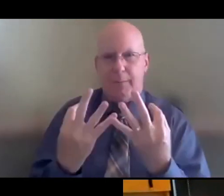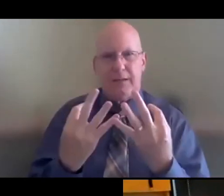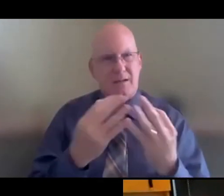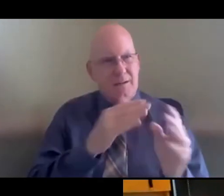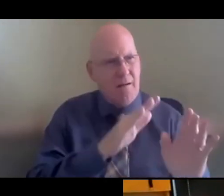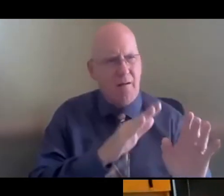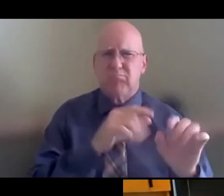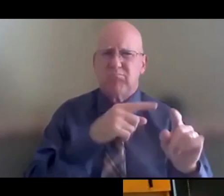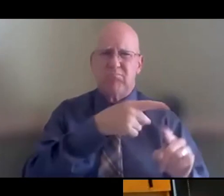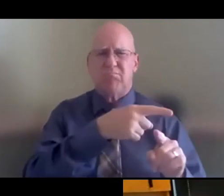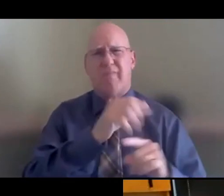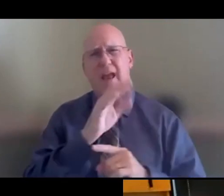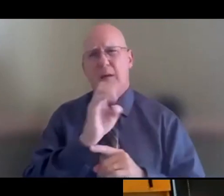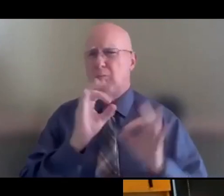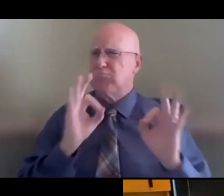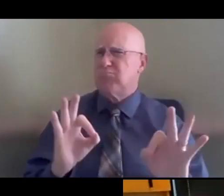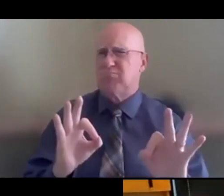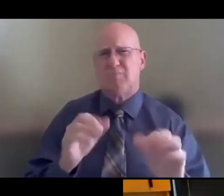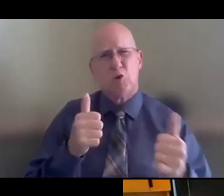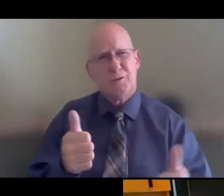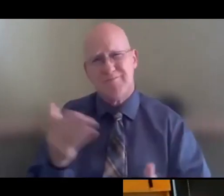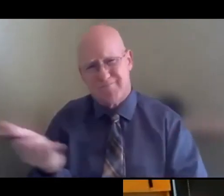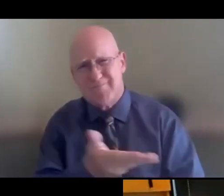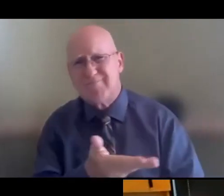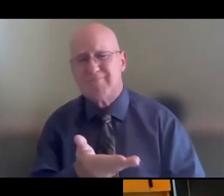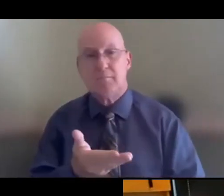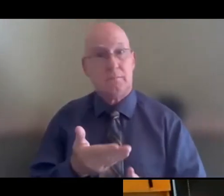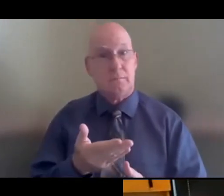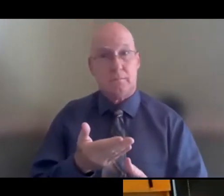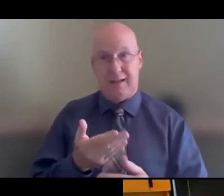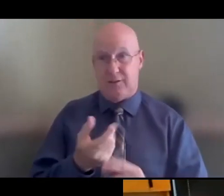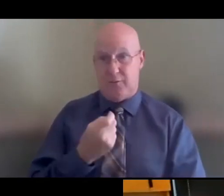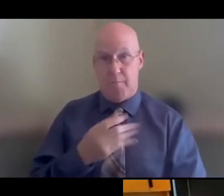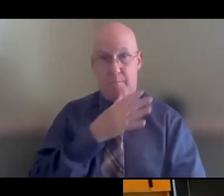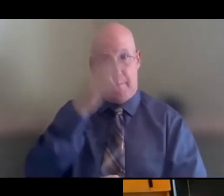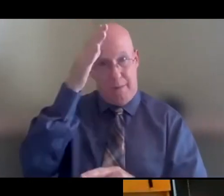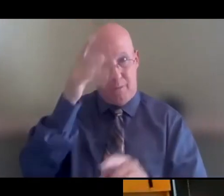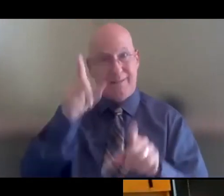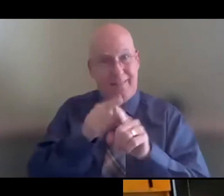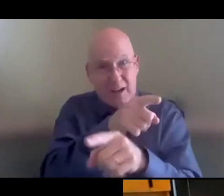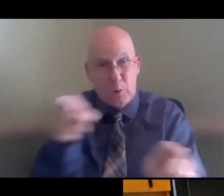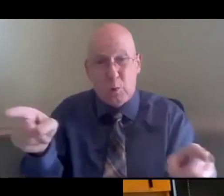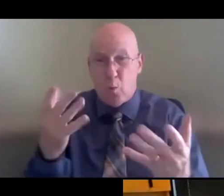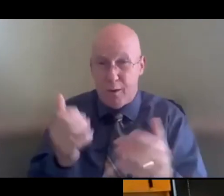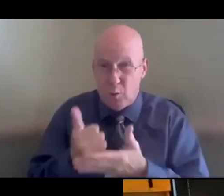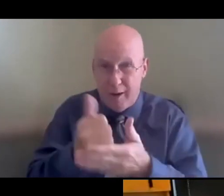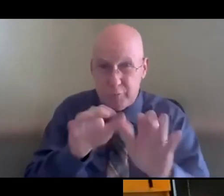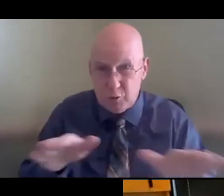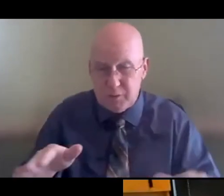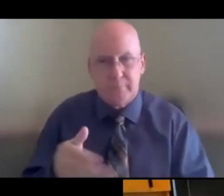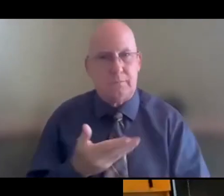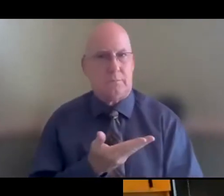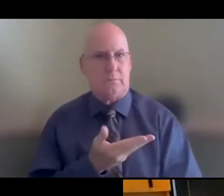good for you. It came from parents just like you who were looking to make a change for their children. We are used to